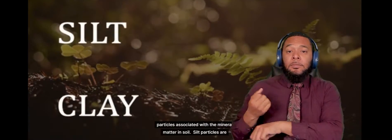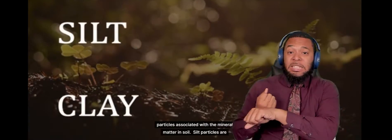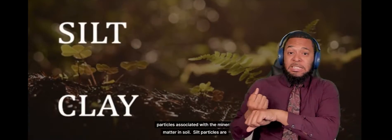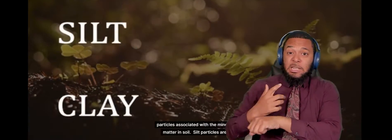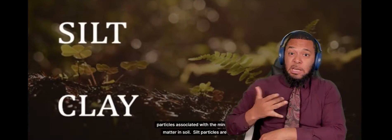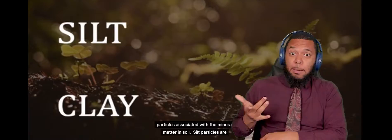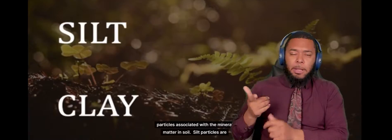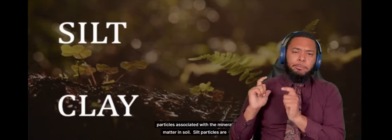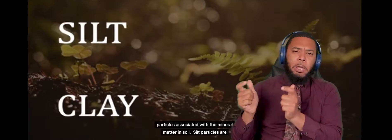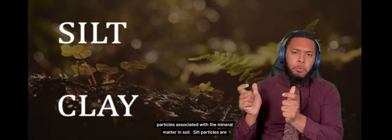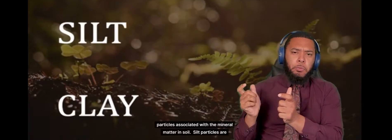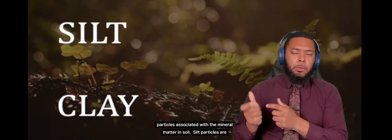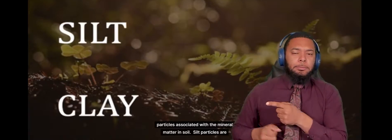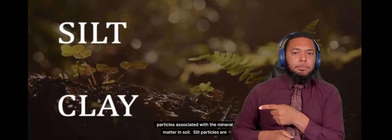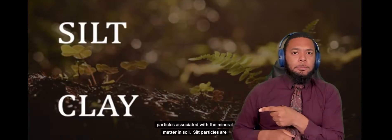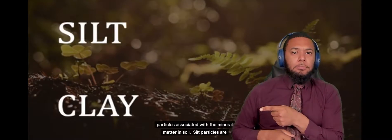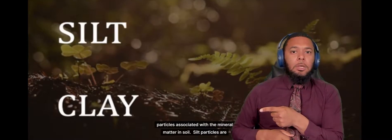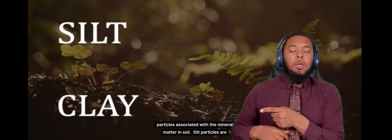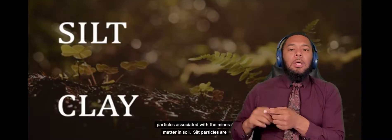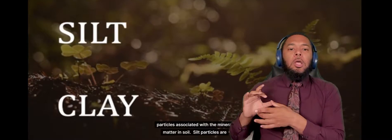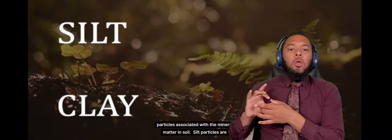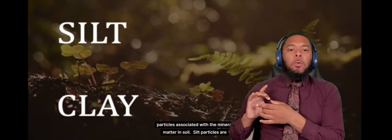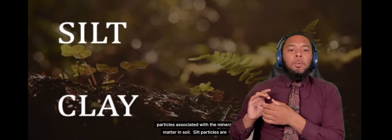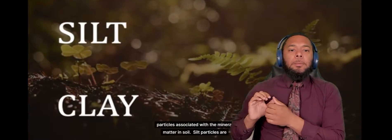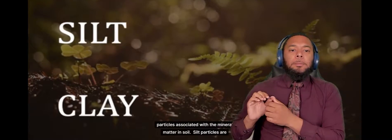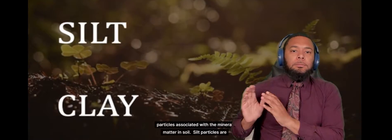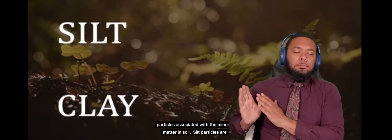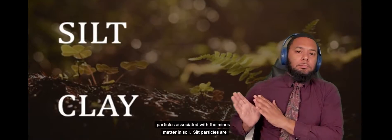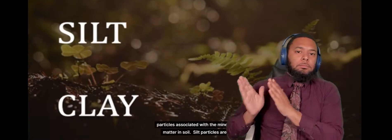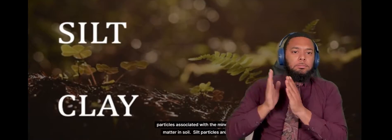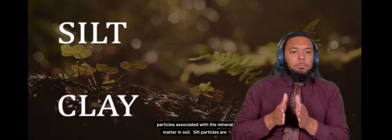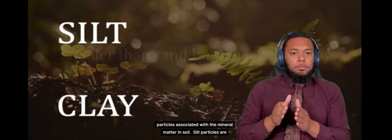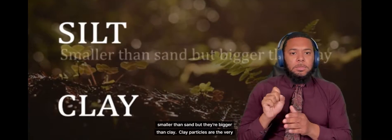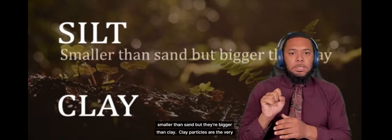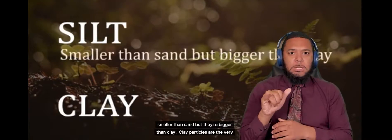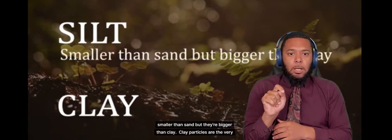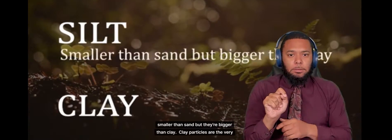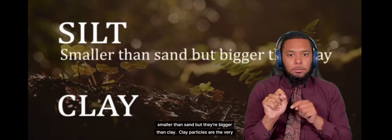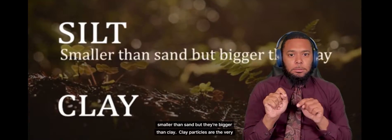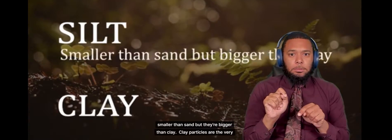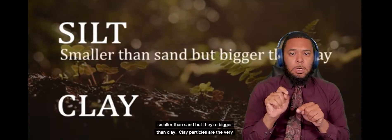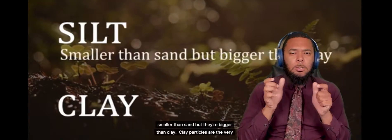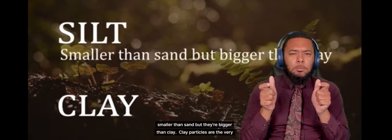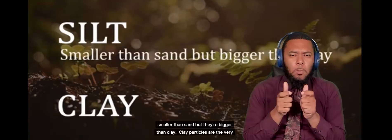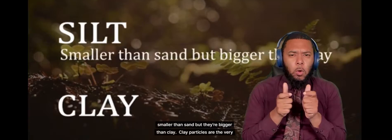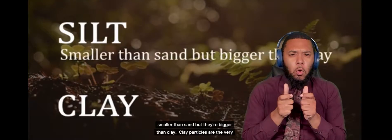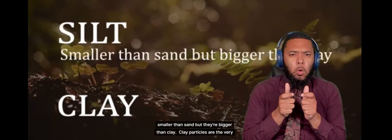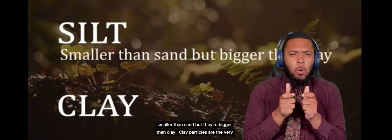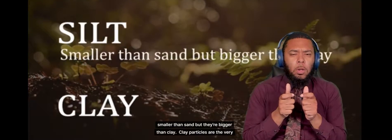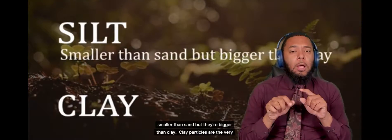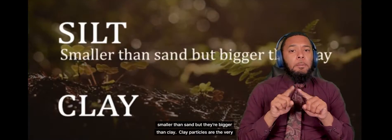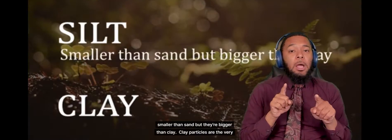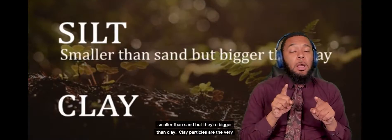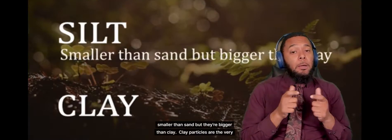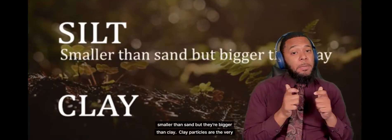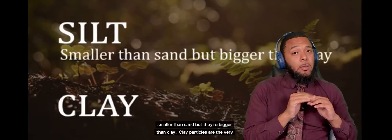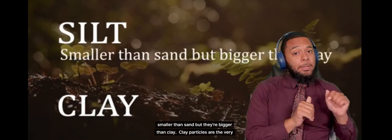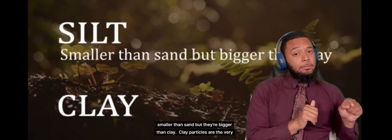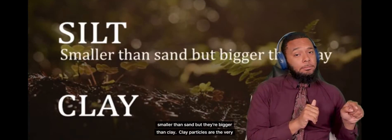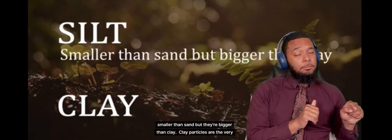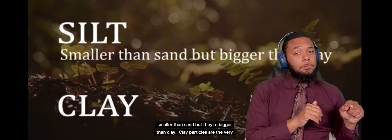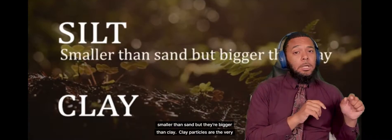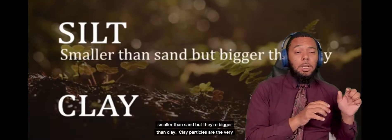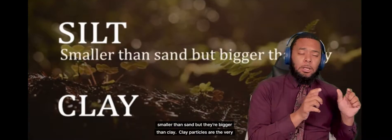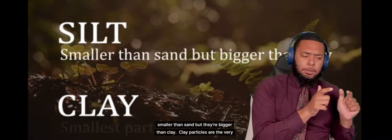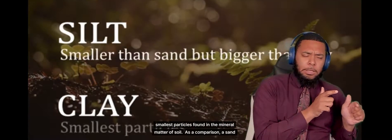the biggest particles associated with the mineral matter in soil. Silt particles are smaller than sand, but they're bigger than clay.